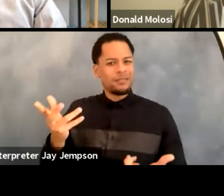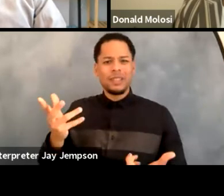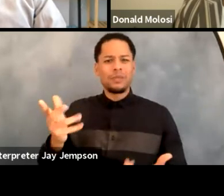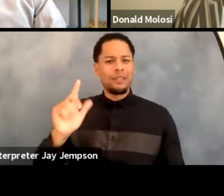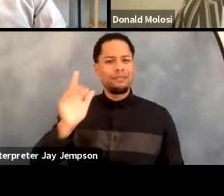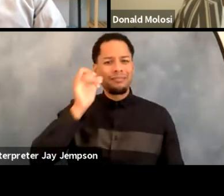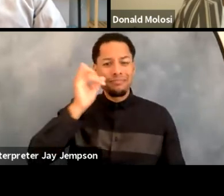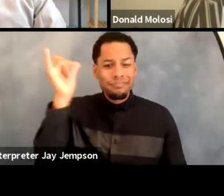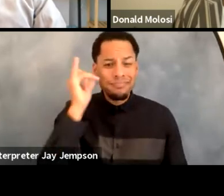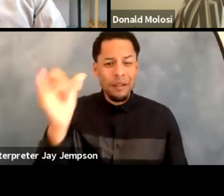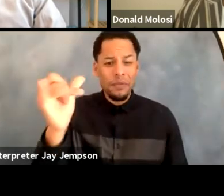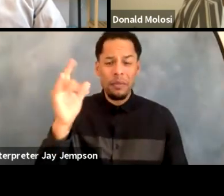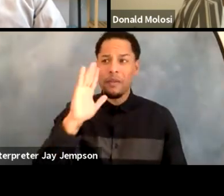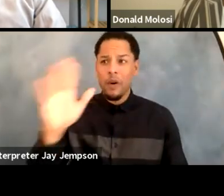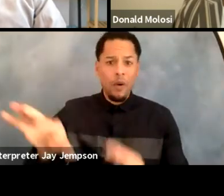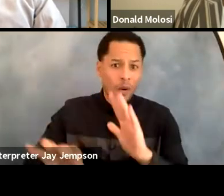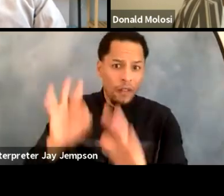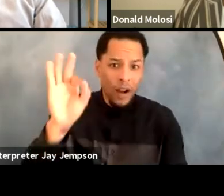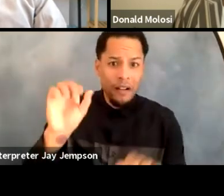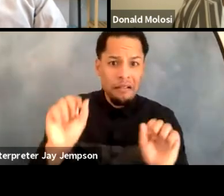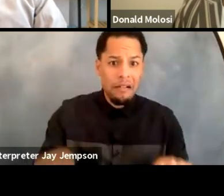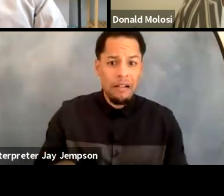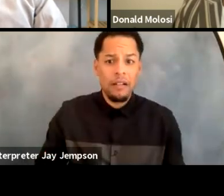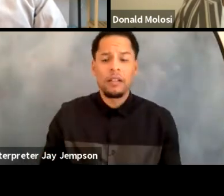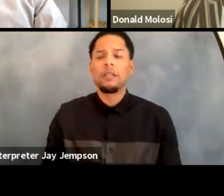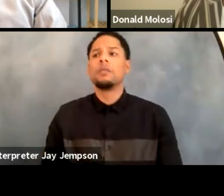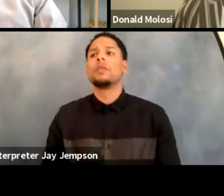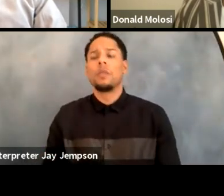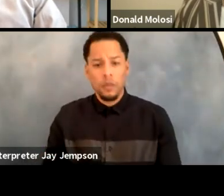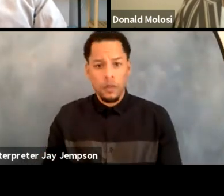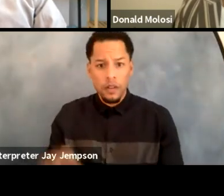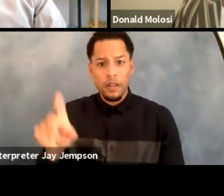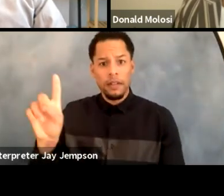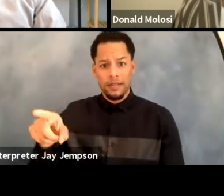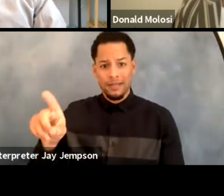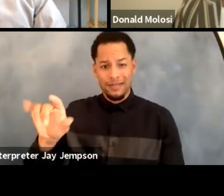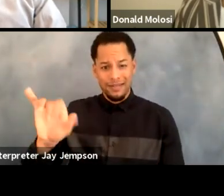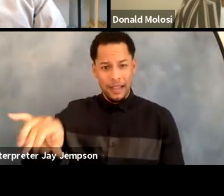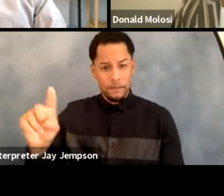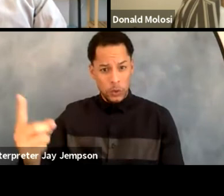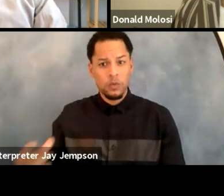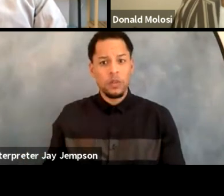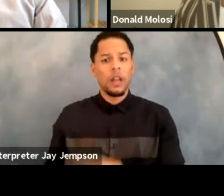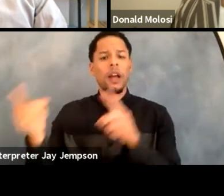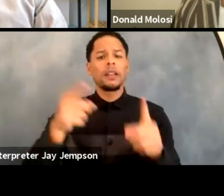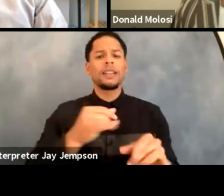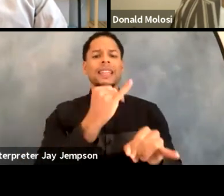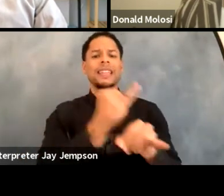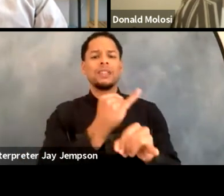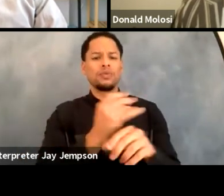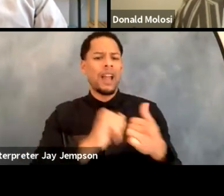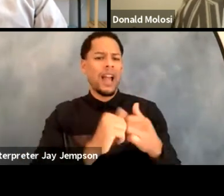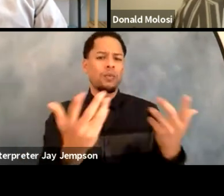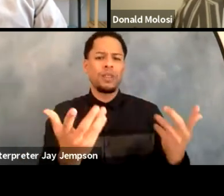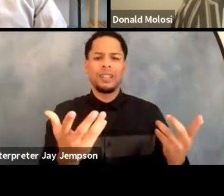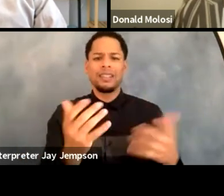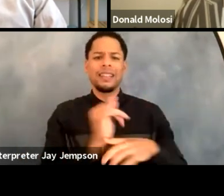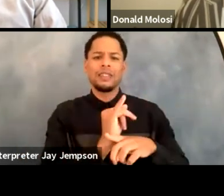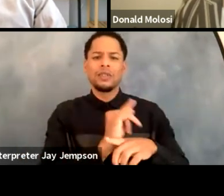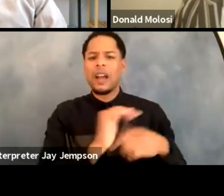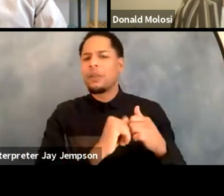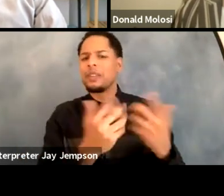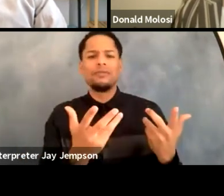from there, how do you actually change the industry in terms of the work that is accepted? Which is why I refer to spaces, because for